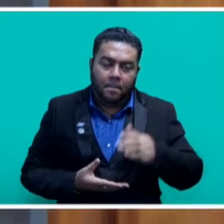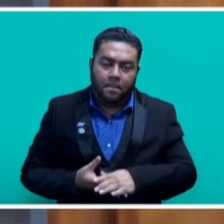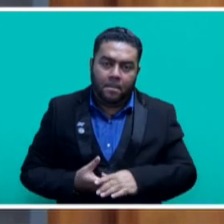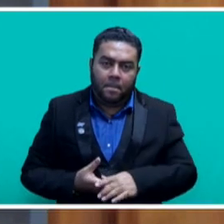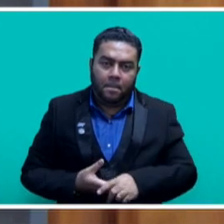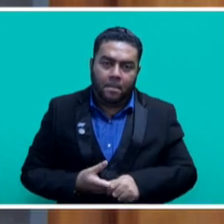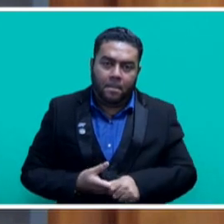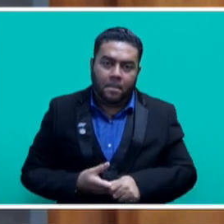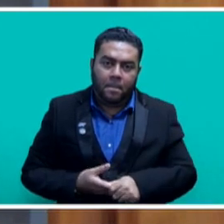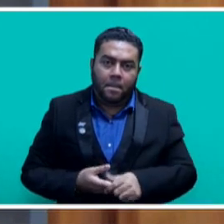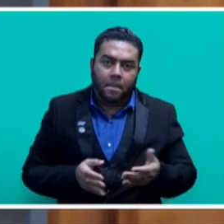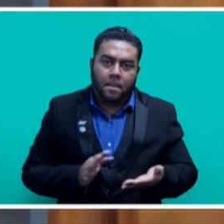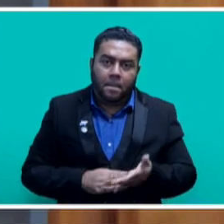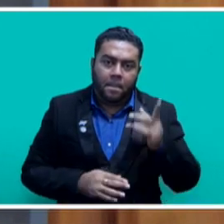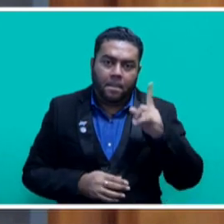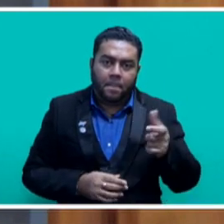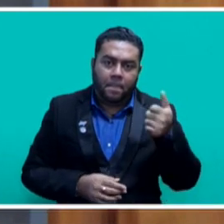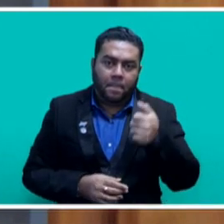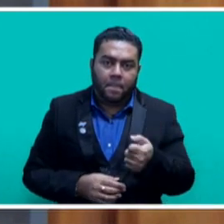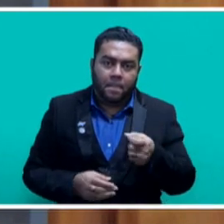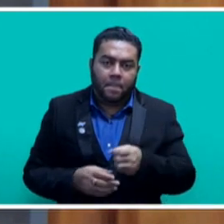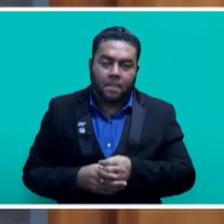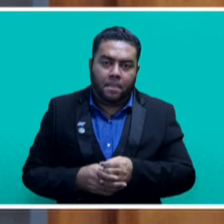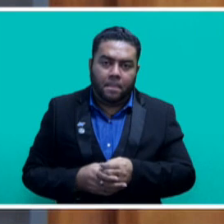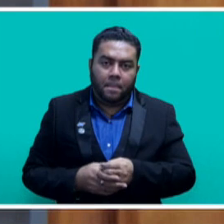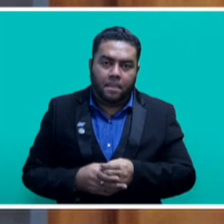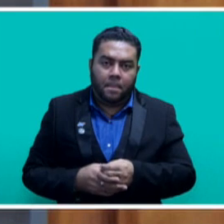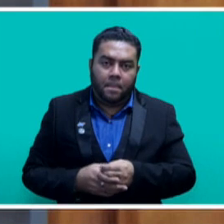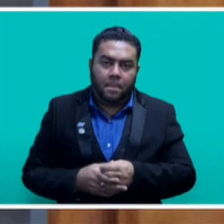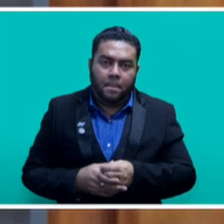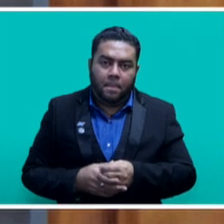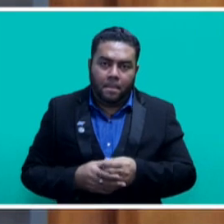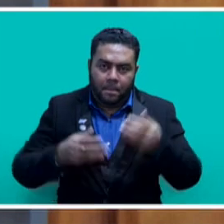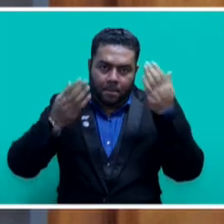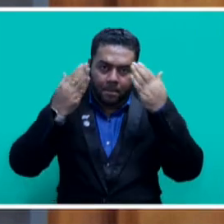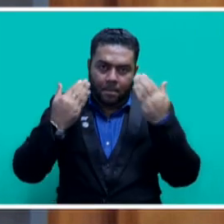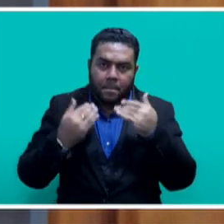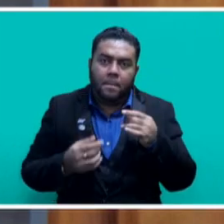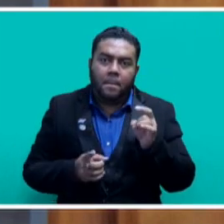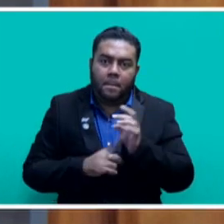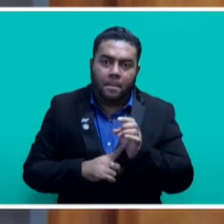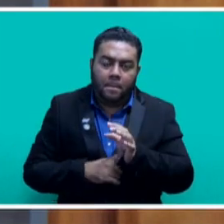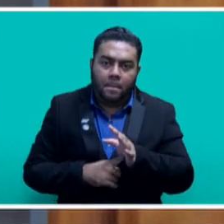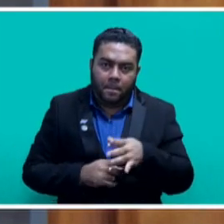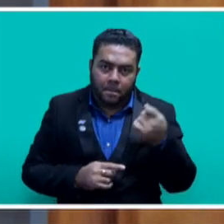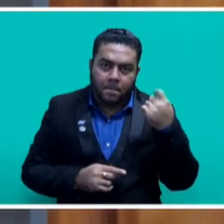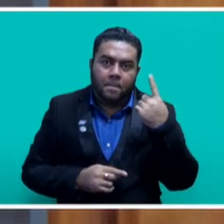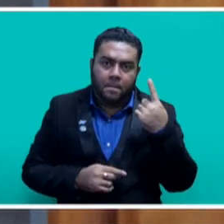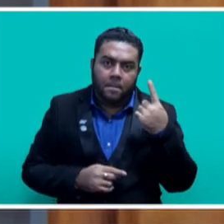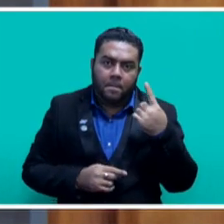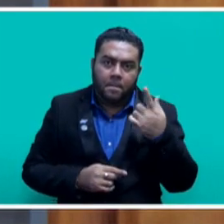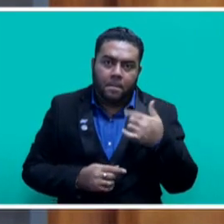under one of the 6 provisions in our FAG. Mr. Speaker, sir, it is important to recognize